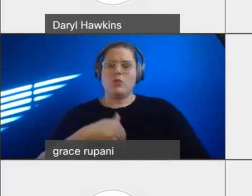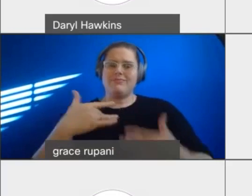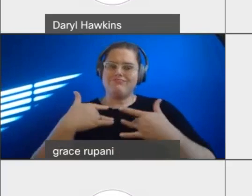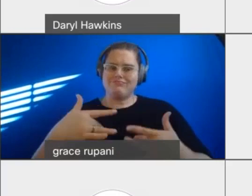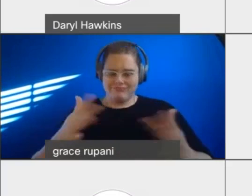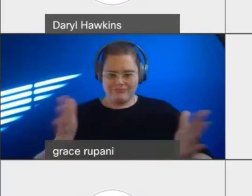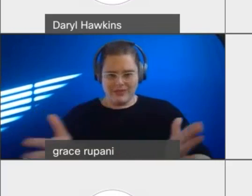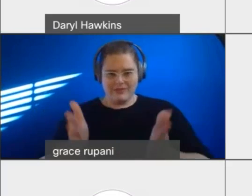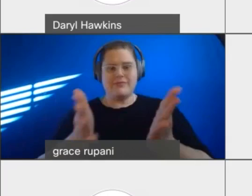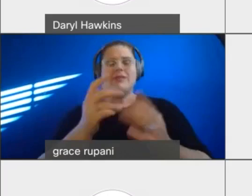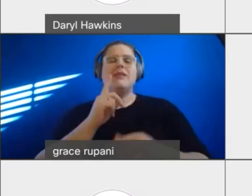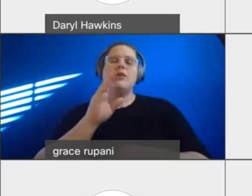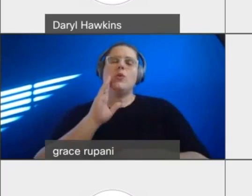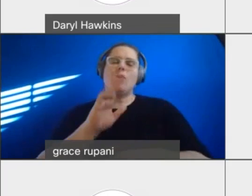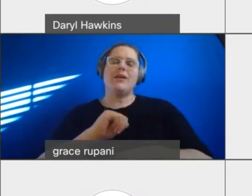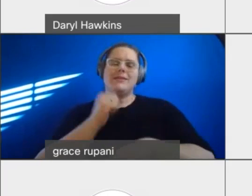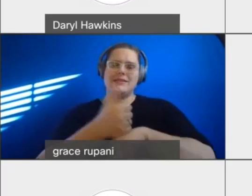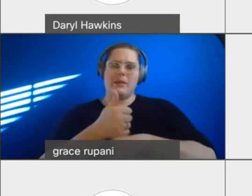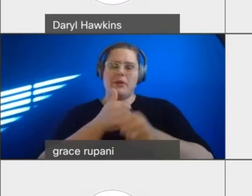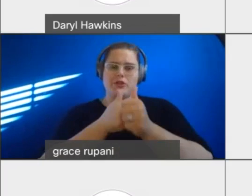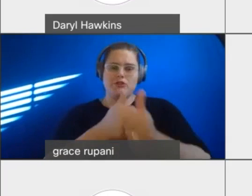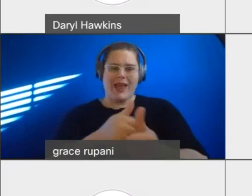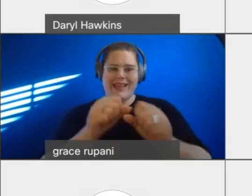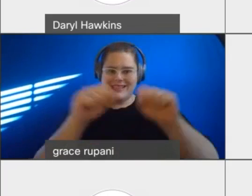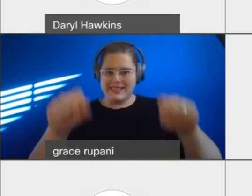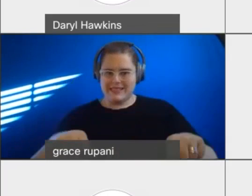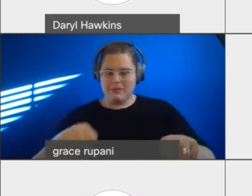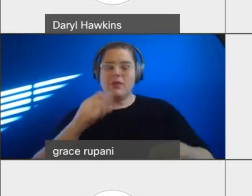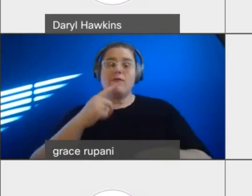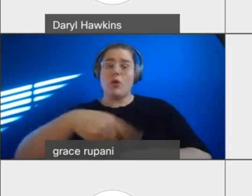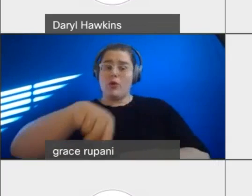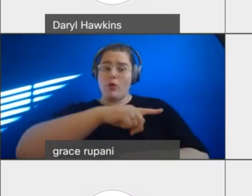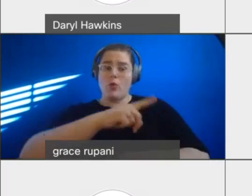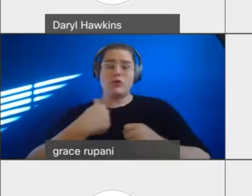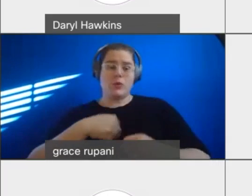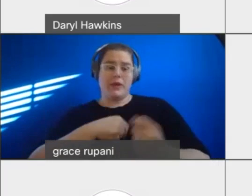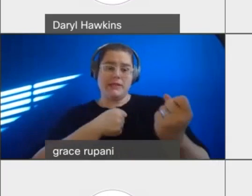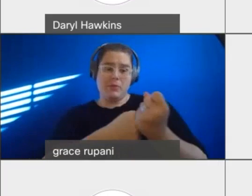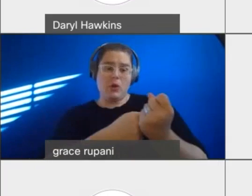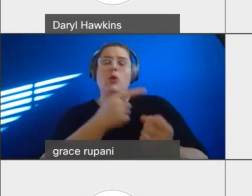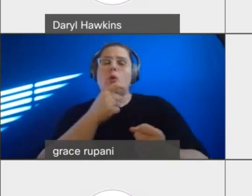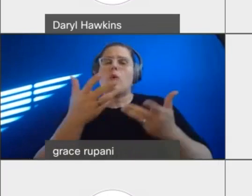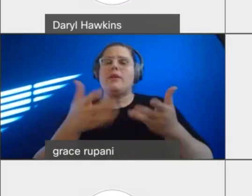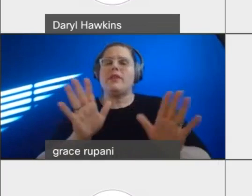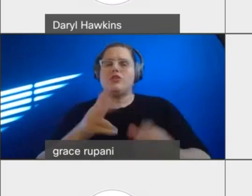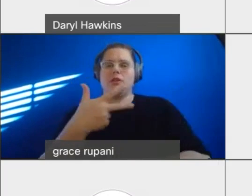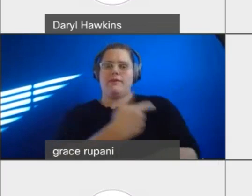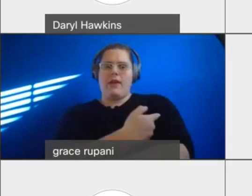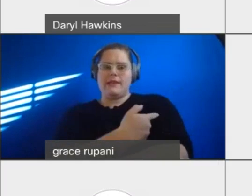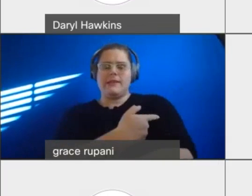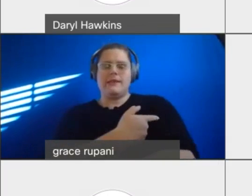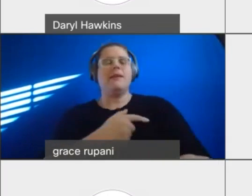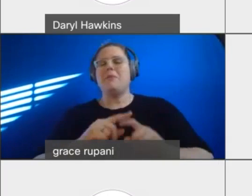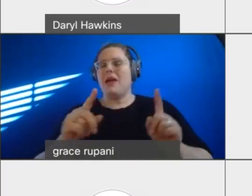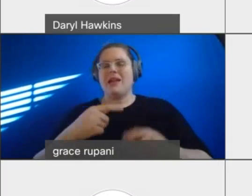to know of those supporters who has had the vaccine. And I don't believe we would be